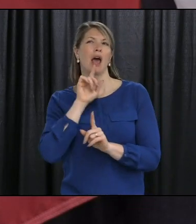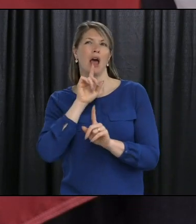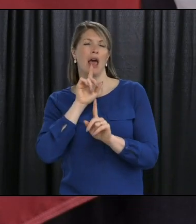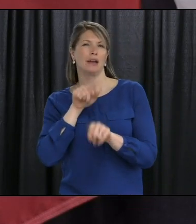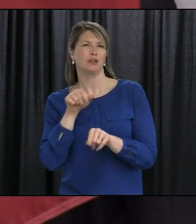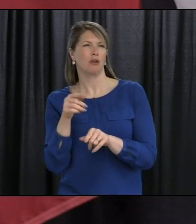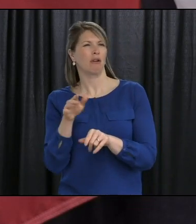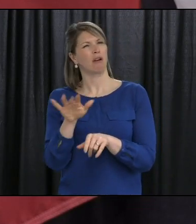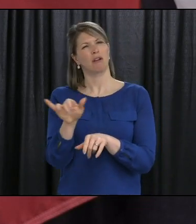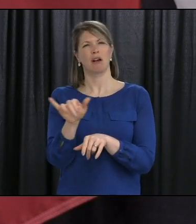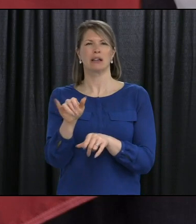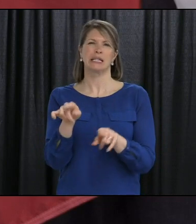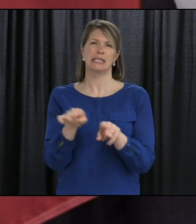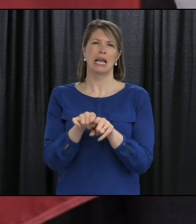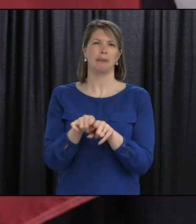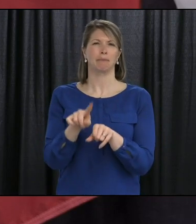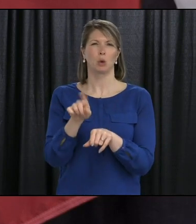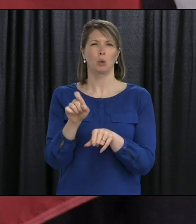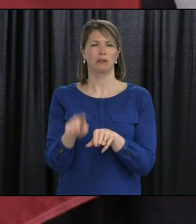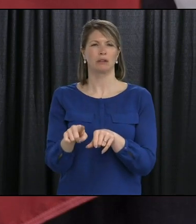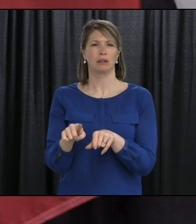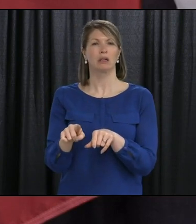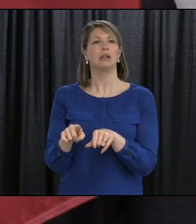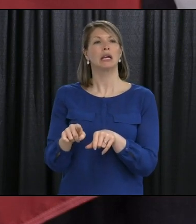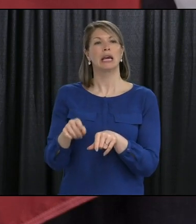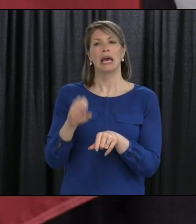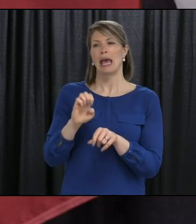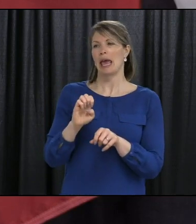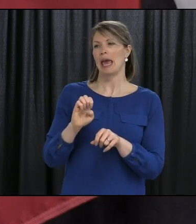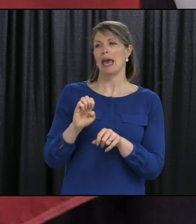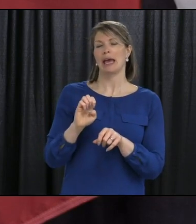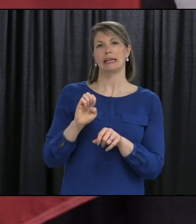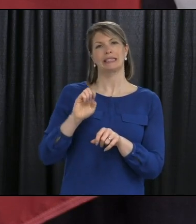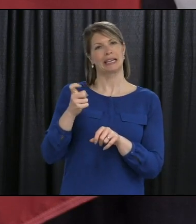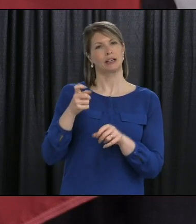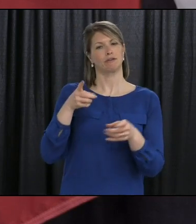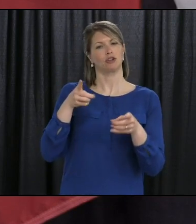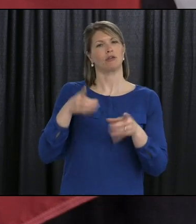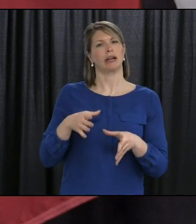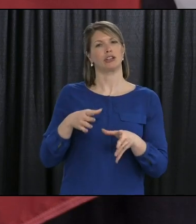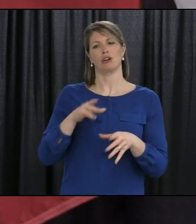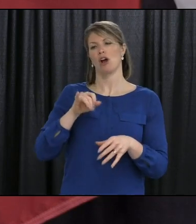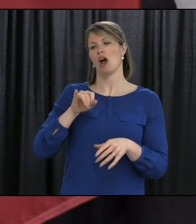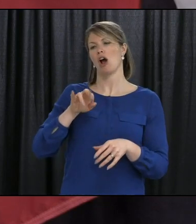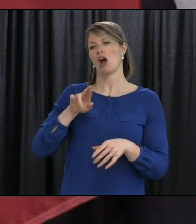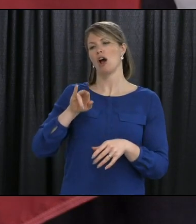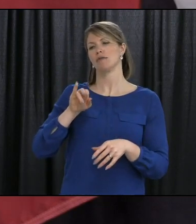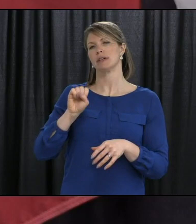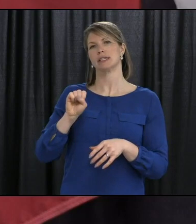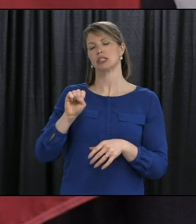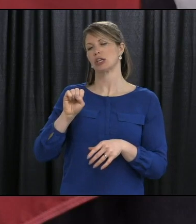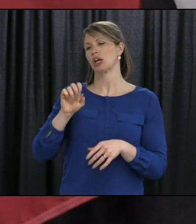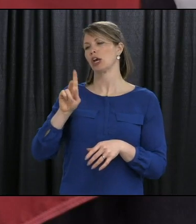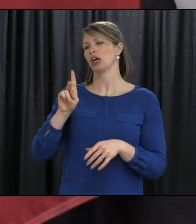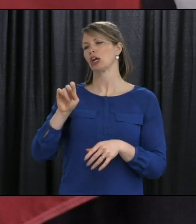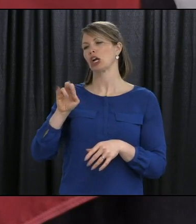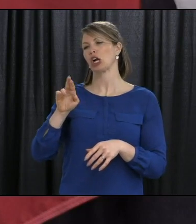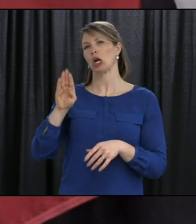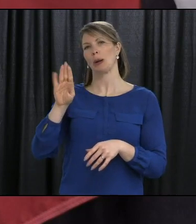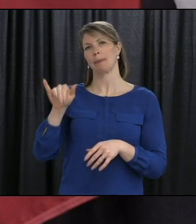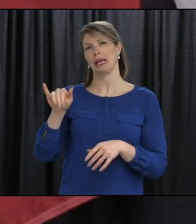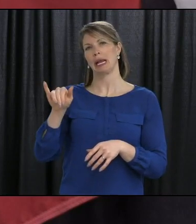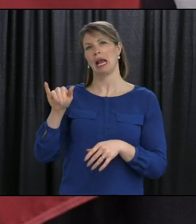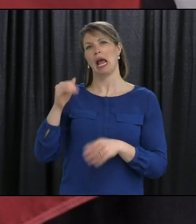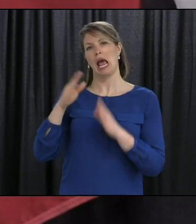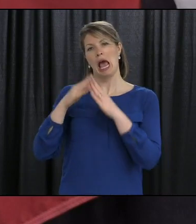and it was supported today by the executive director of Iris Kirby House. So one of the questions I had yesterday was about a toll-free